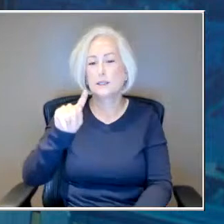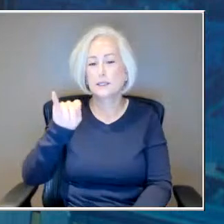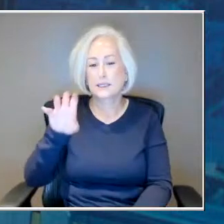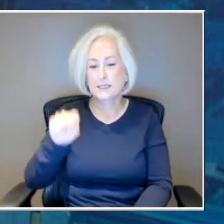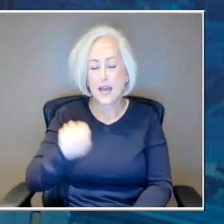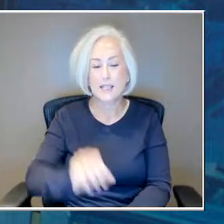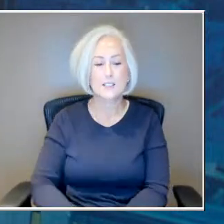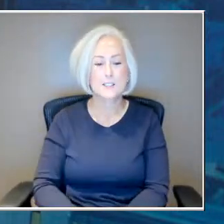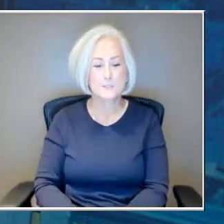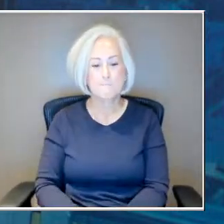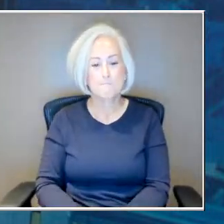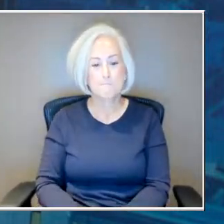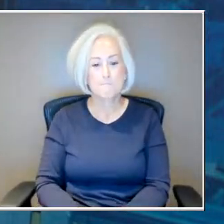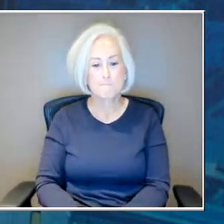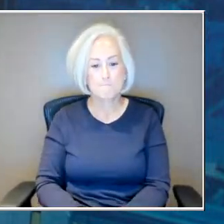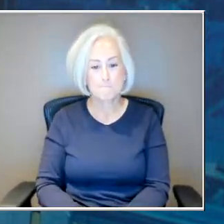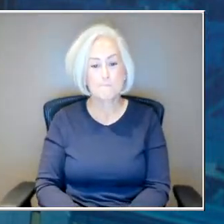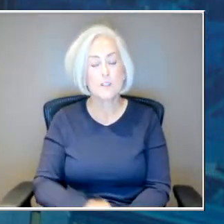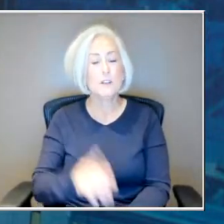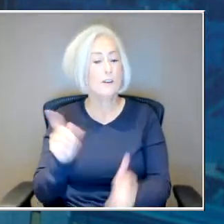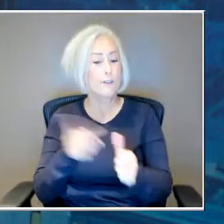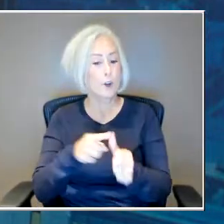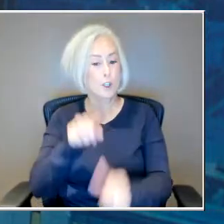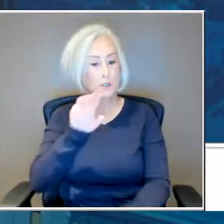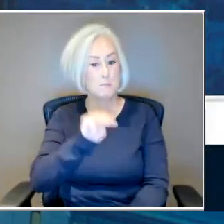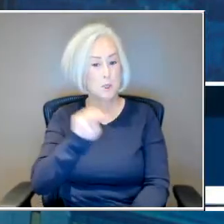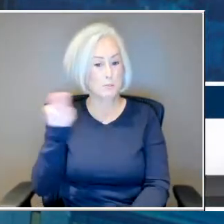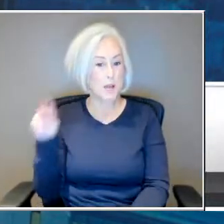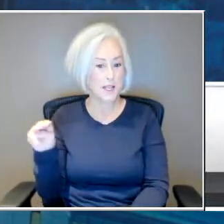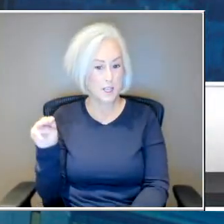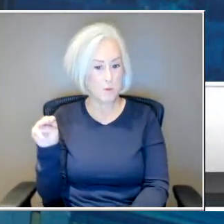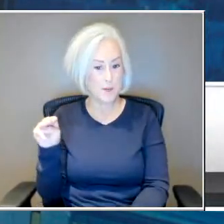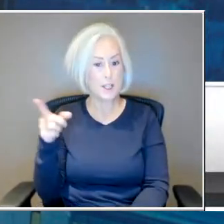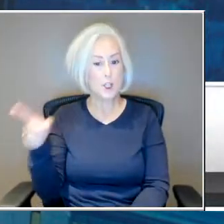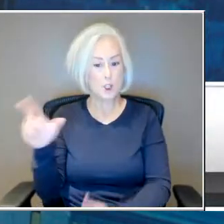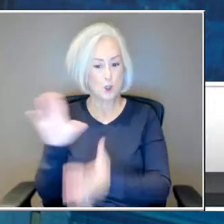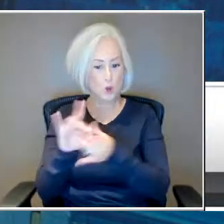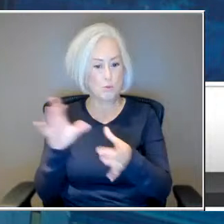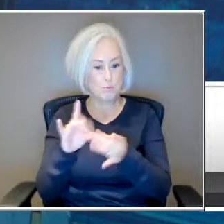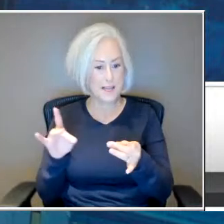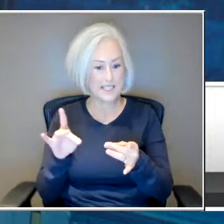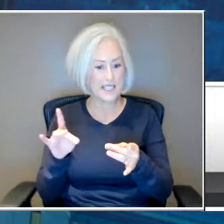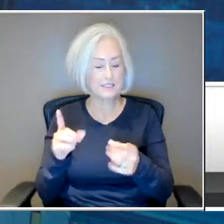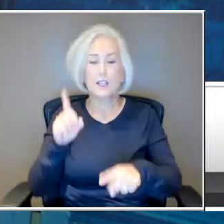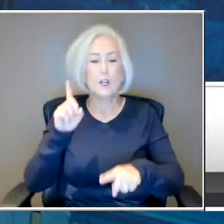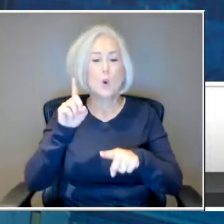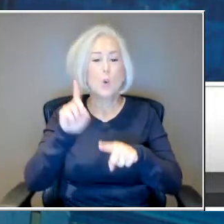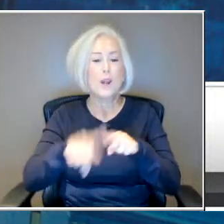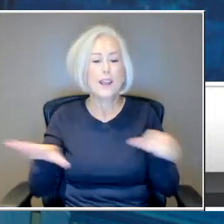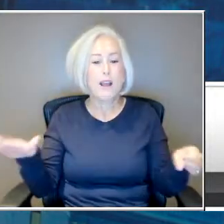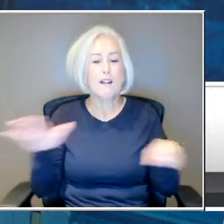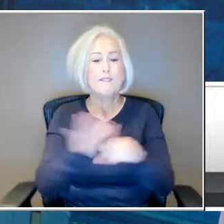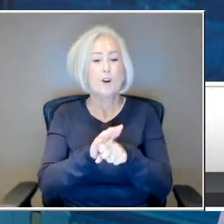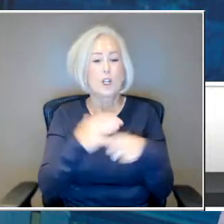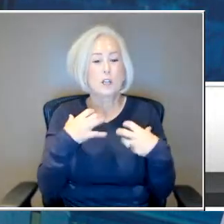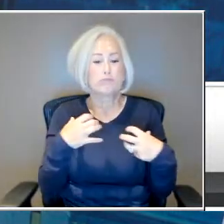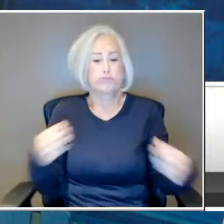all, the definition of multiple myeloma, unfortunately, as you have mentioned, it's an incurable disease in the majority of the,